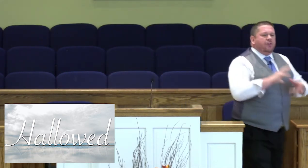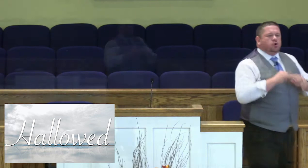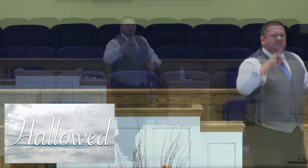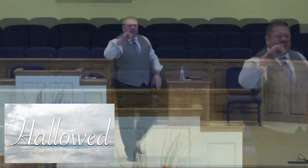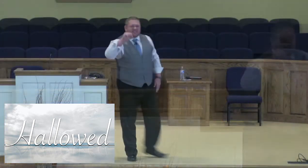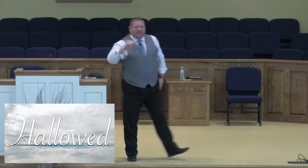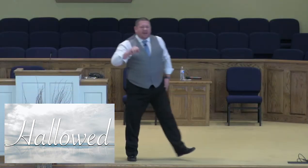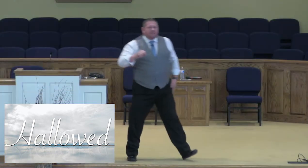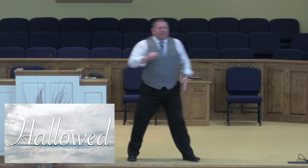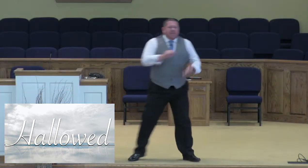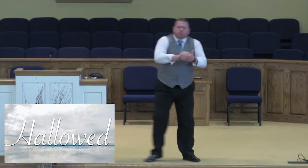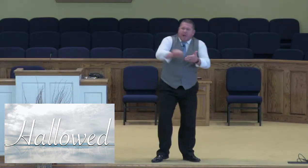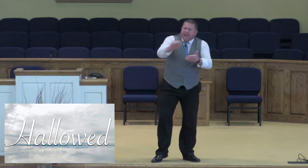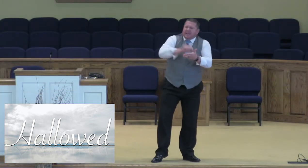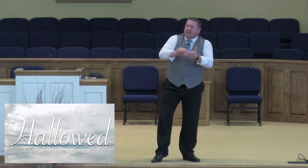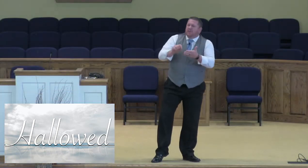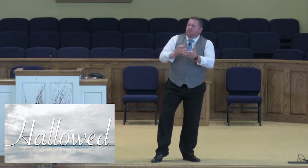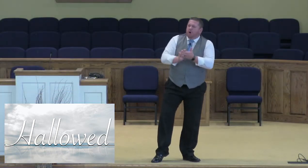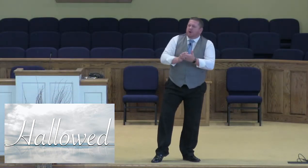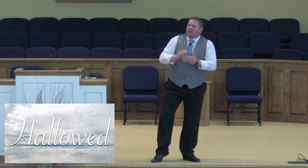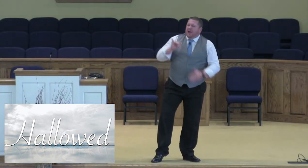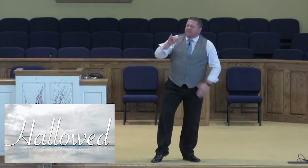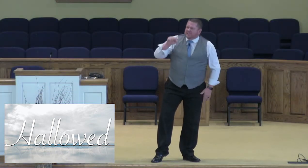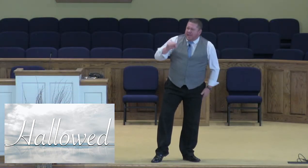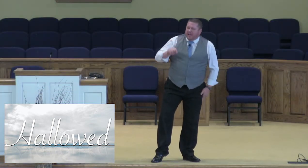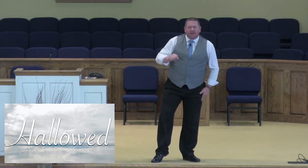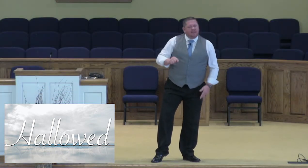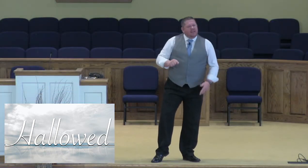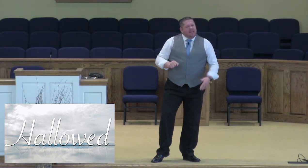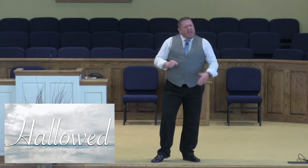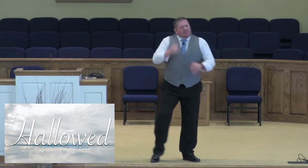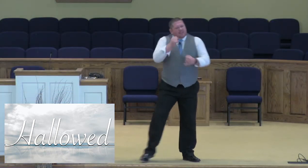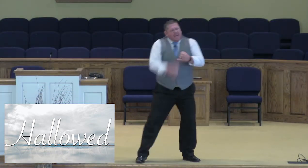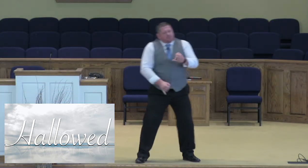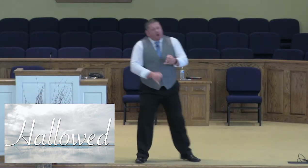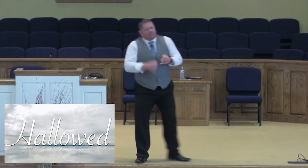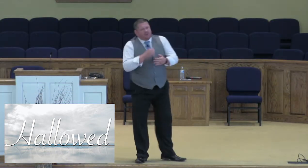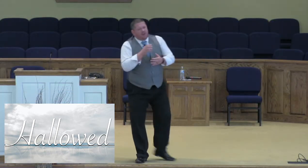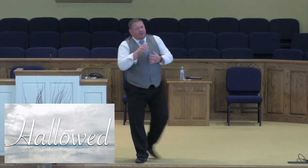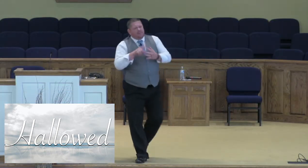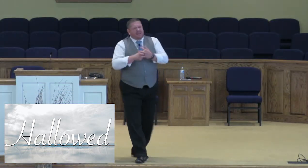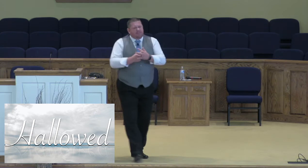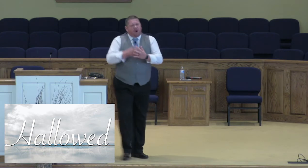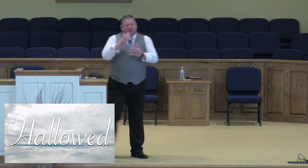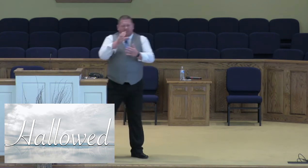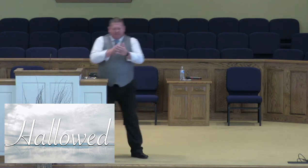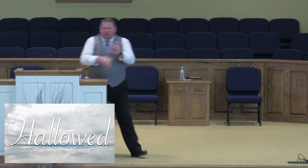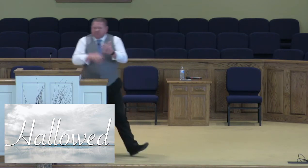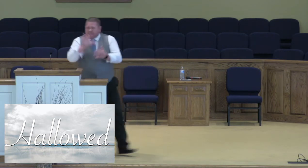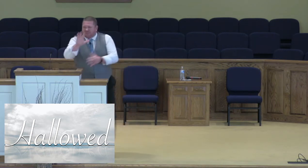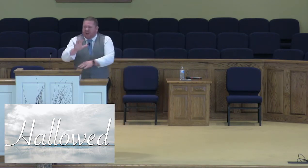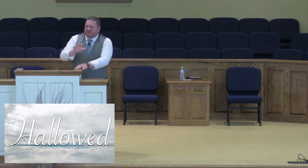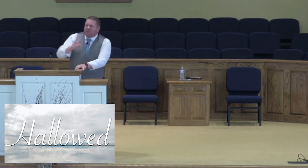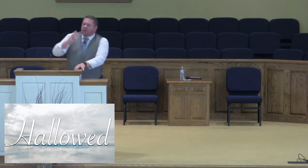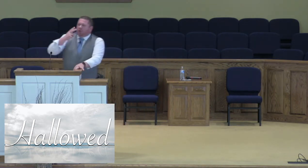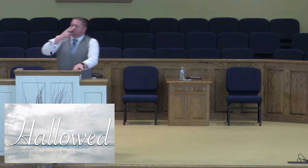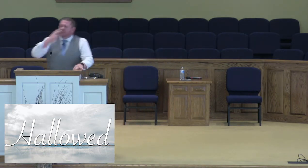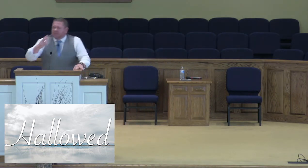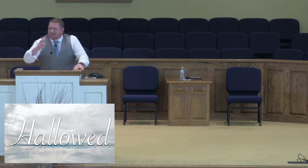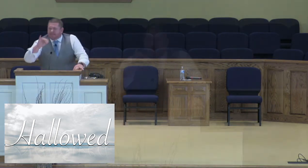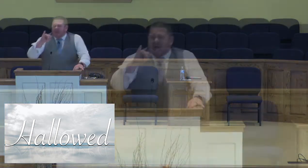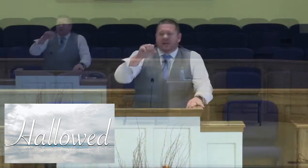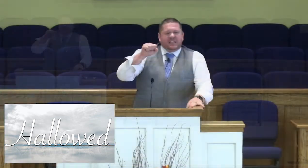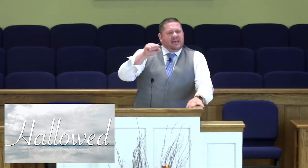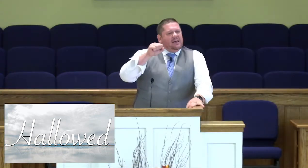have the story of Isaiah. He's writing the book of Isaiah. And in the last part of, in the beginning part, or the last part of chapter 5, you'll